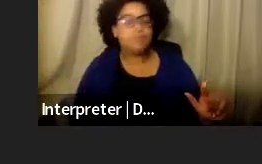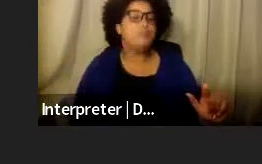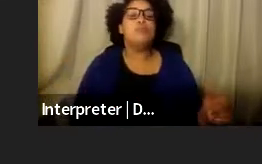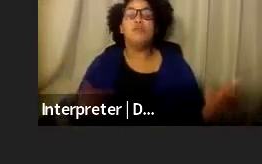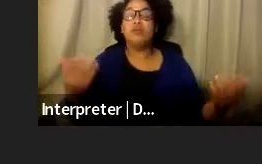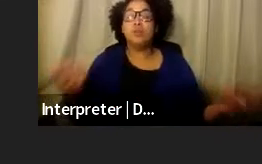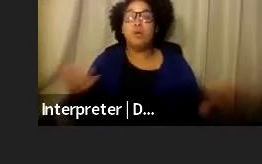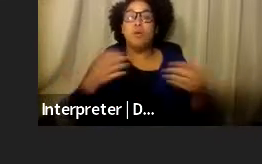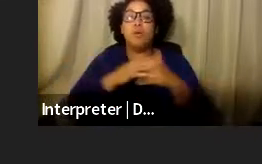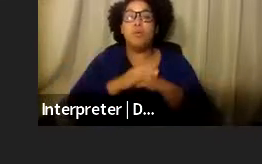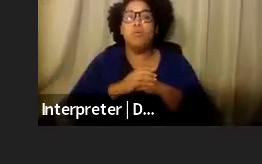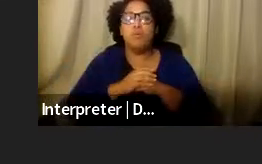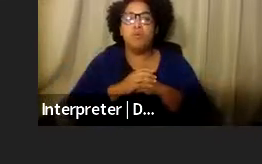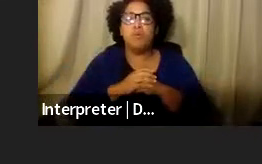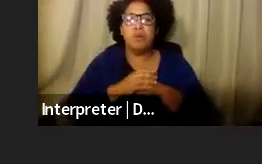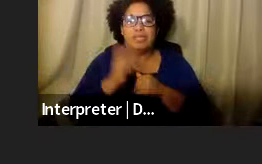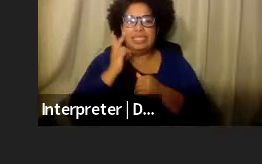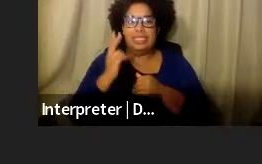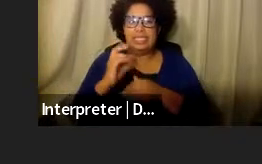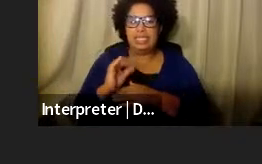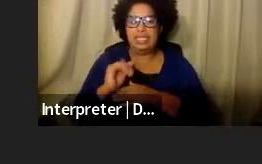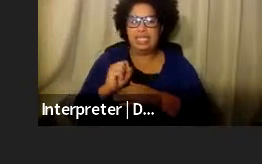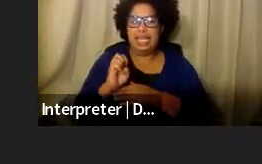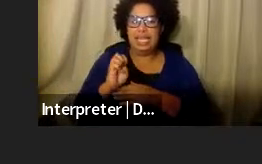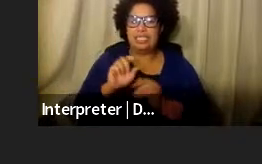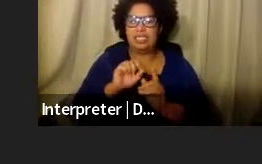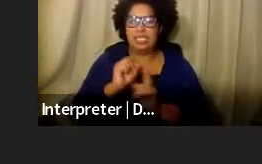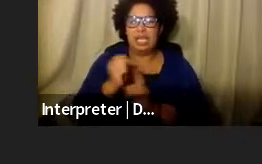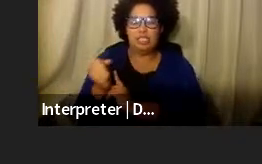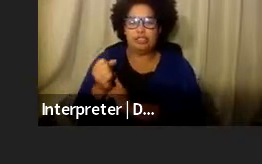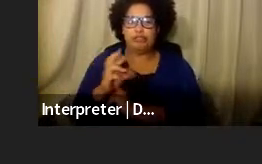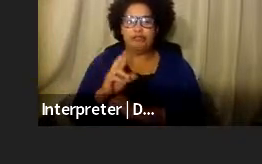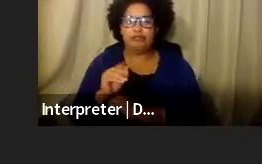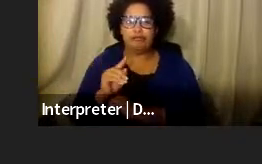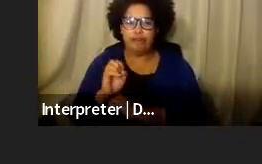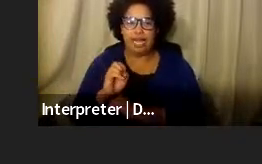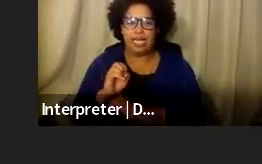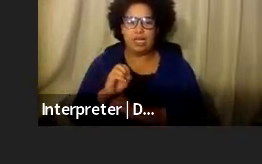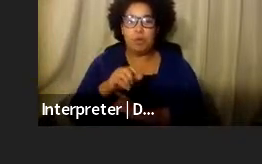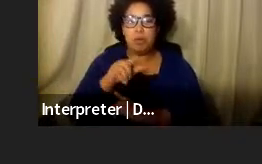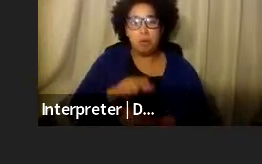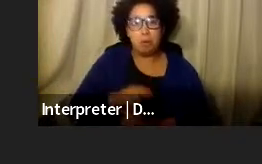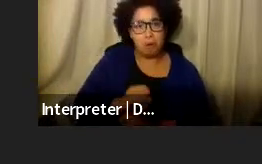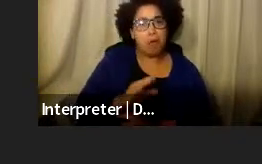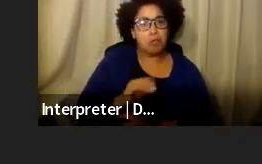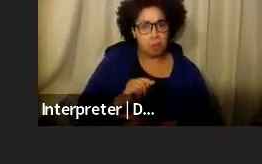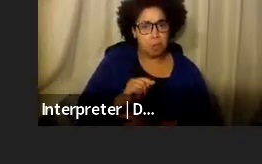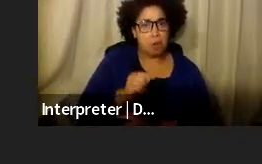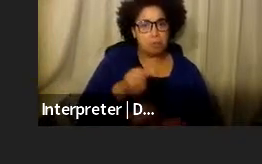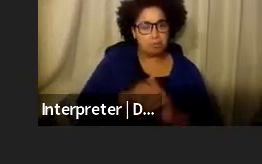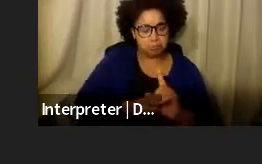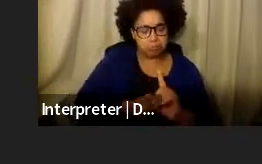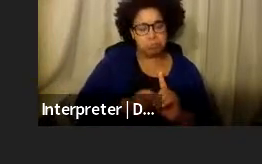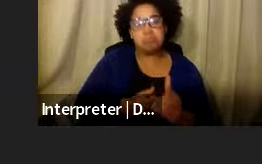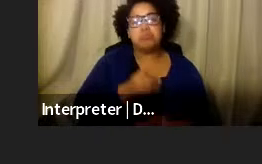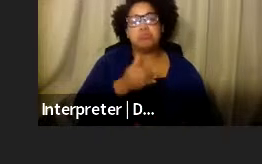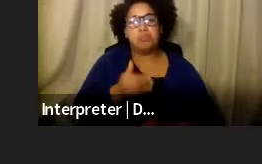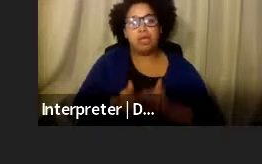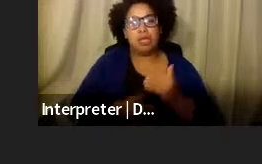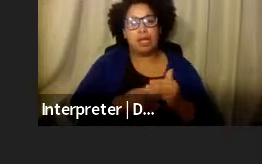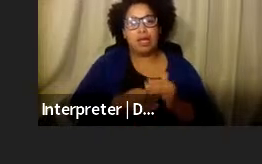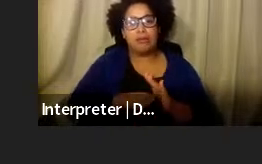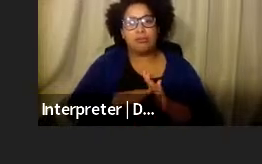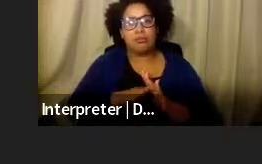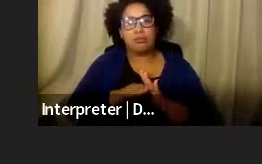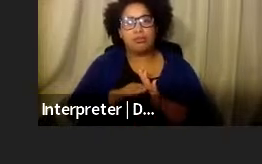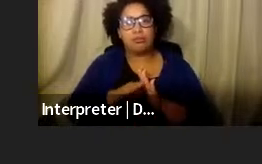And so here's what the case rate has done over time. We reached a low point in October, and things are just have been trending up the last